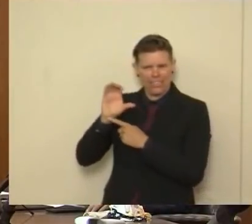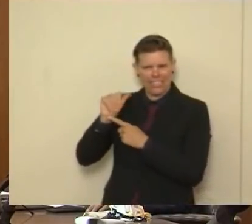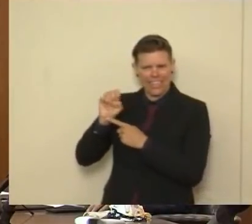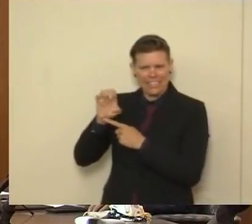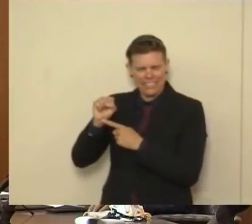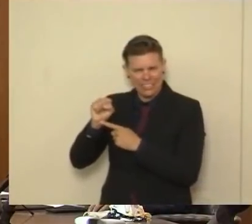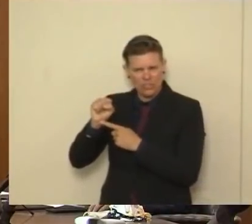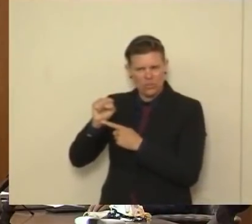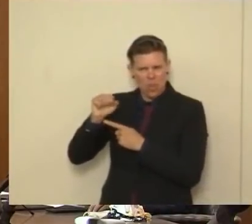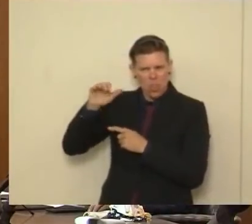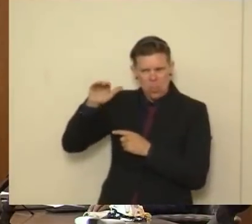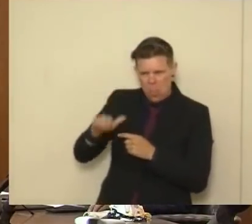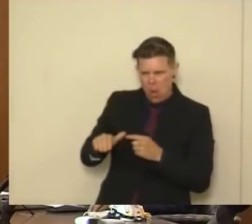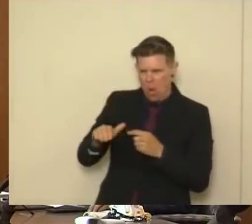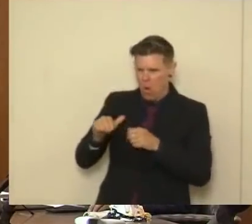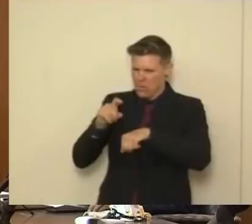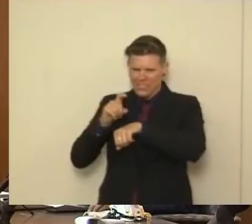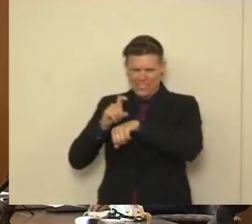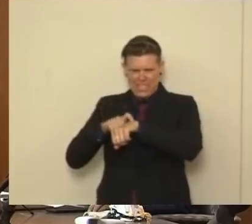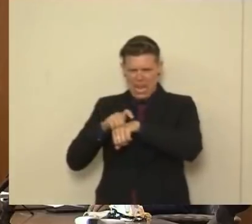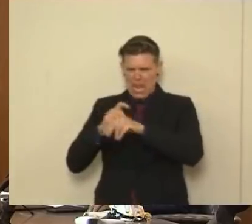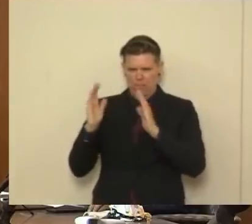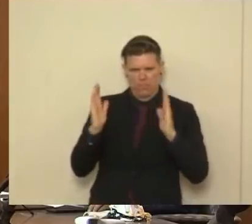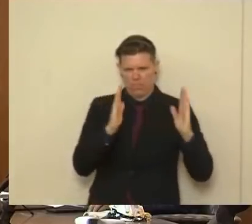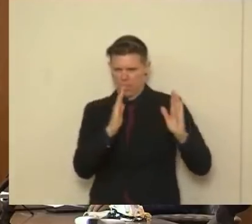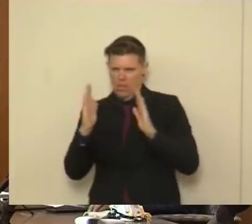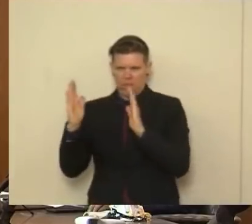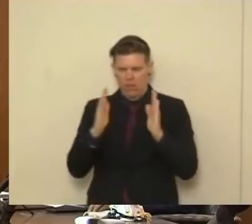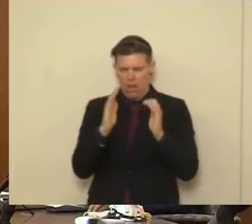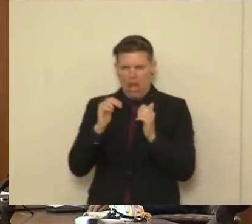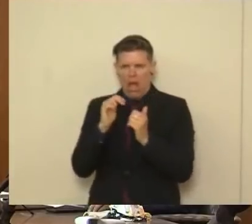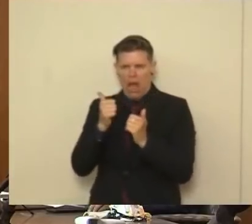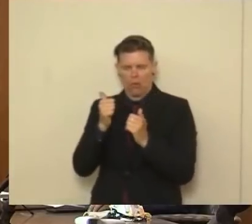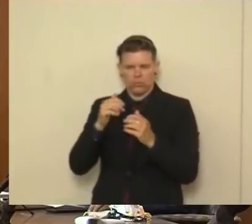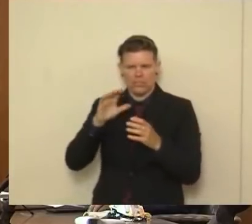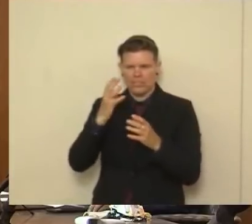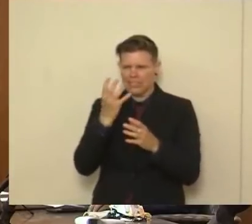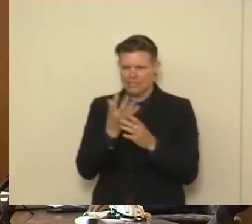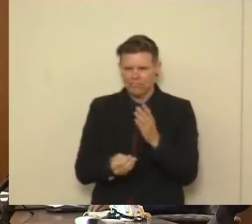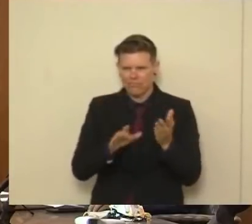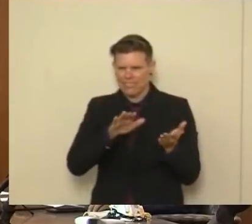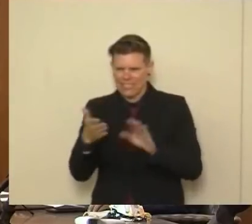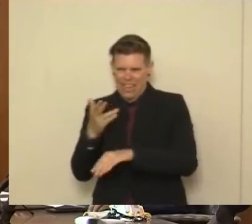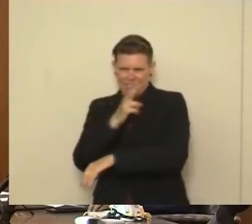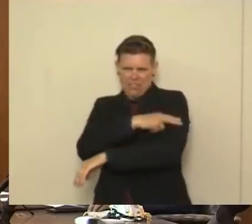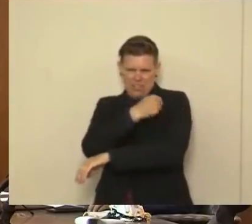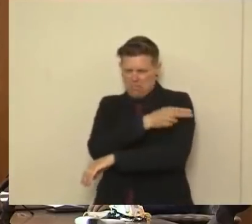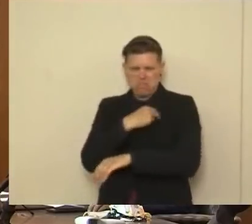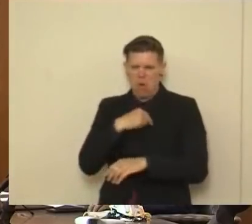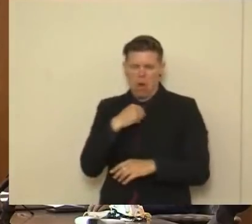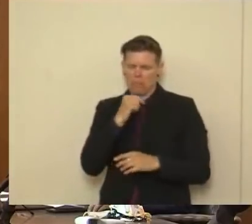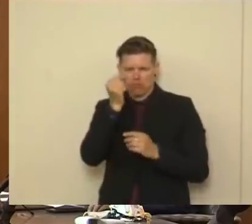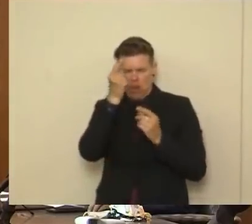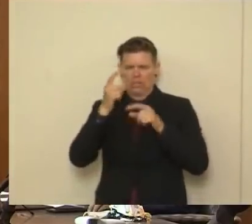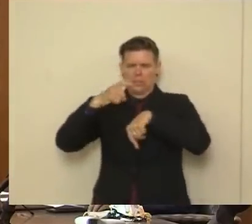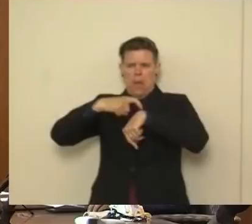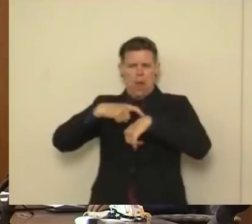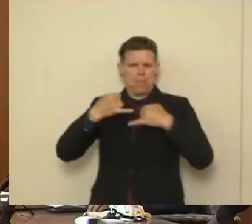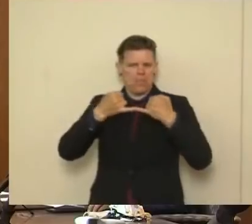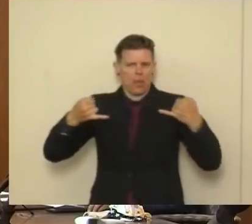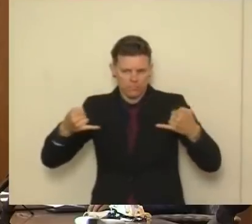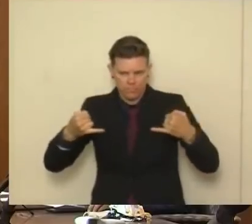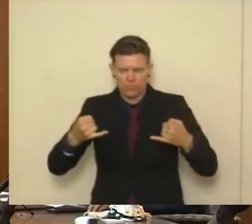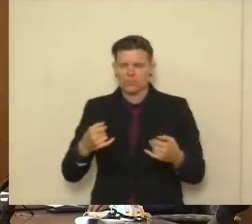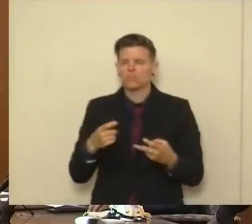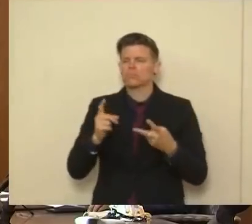is in which hospitalizations and deaths show up. And then my second question related to testing. I know our